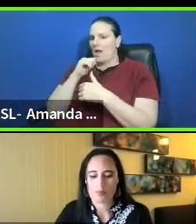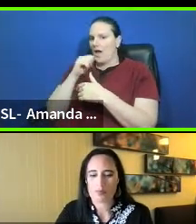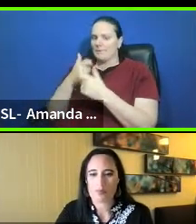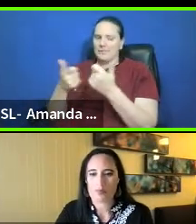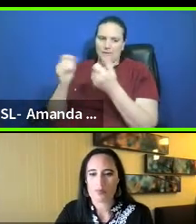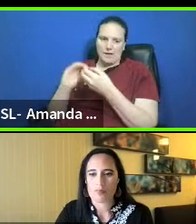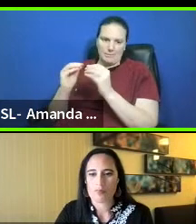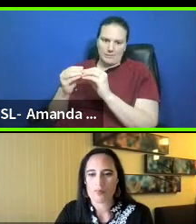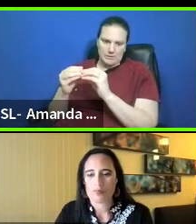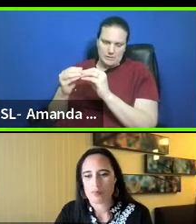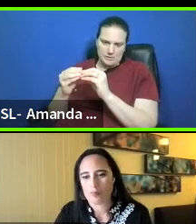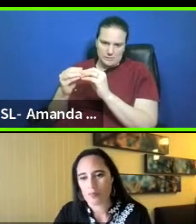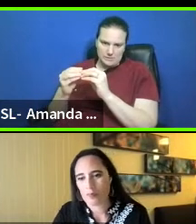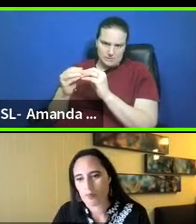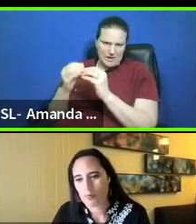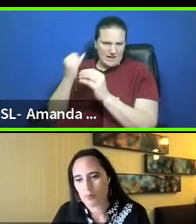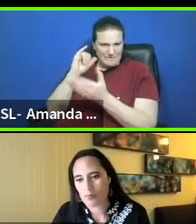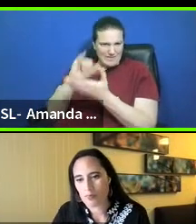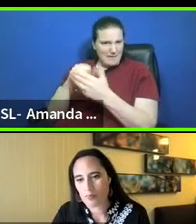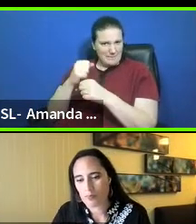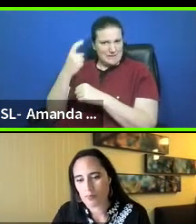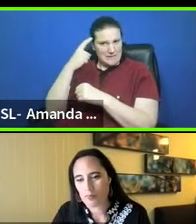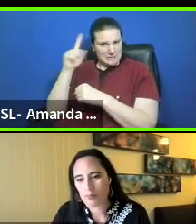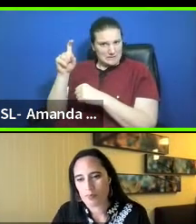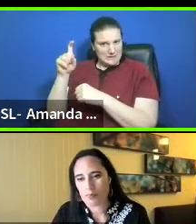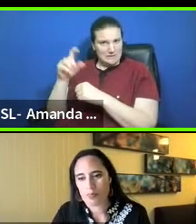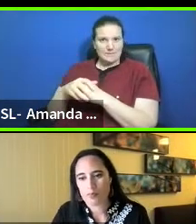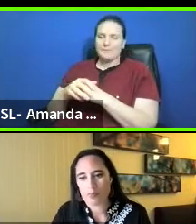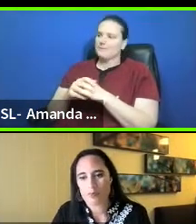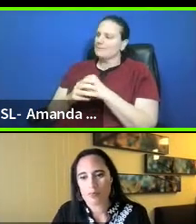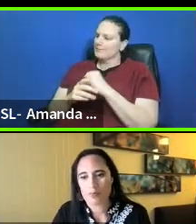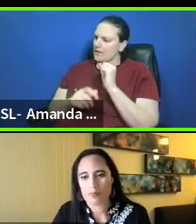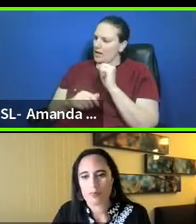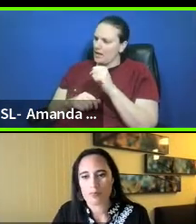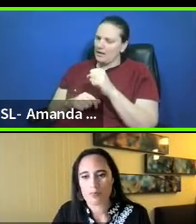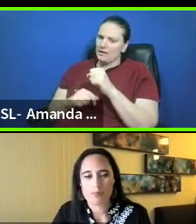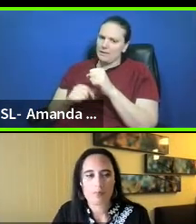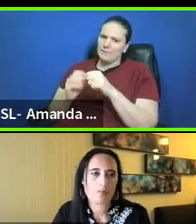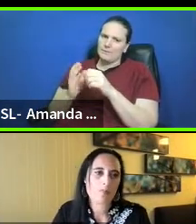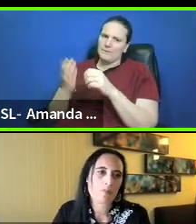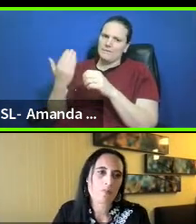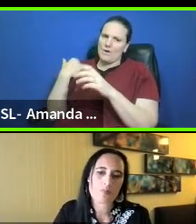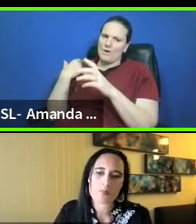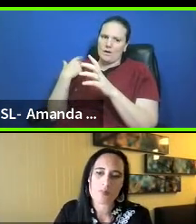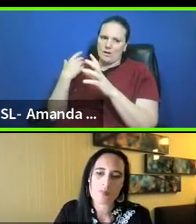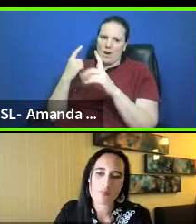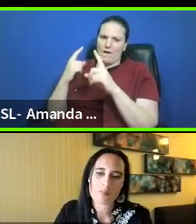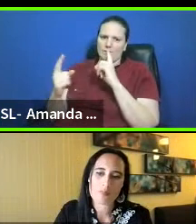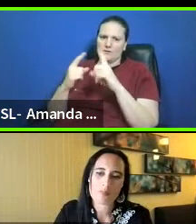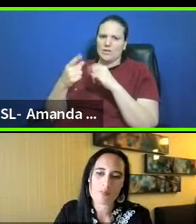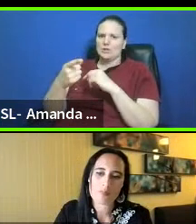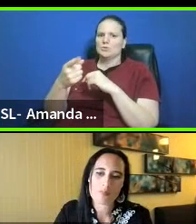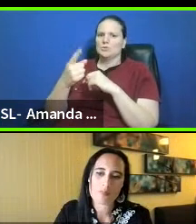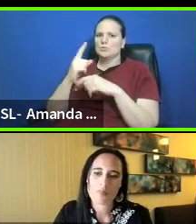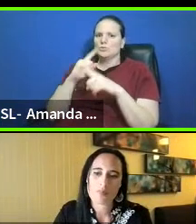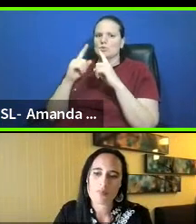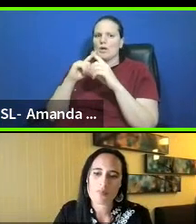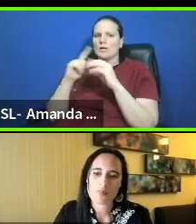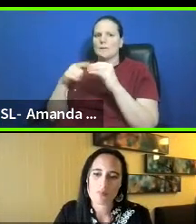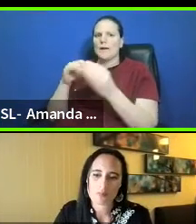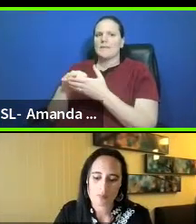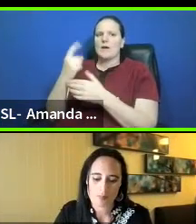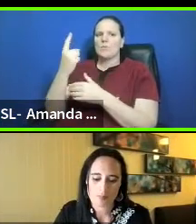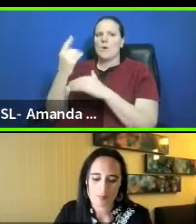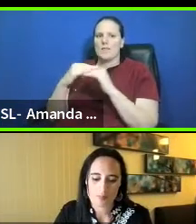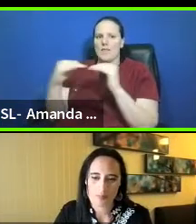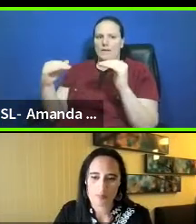number, if that makes sense. Yeah, no, it does. And I think in earlier conversations, you talked about the one